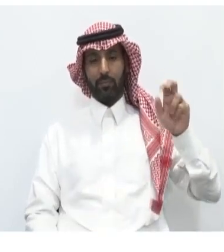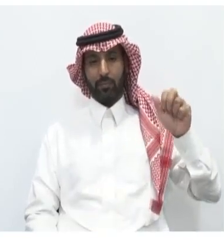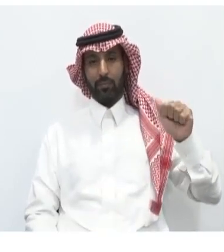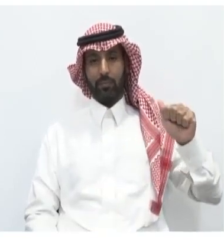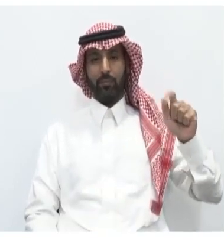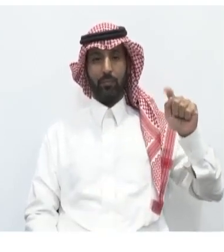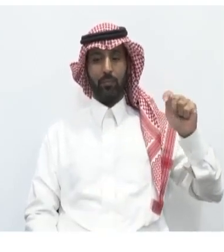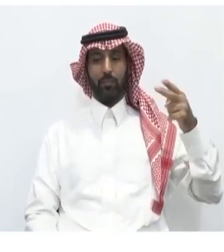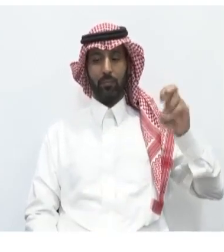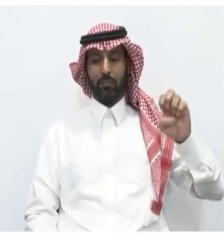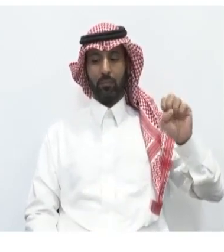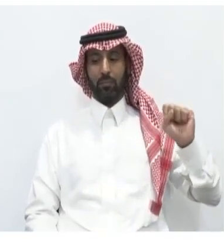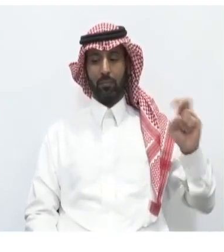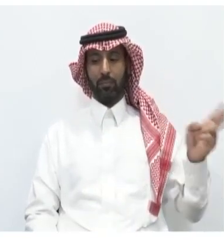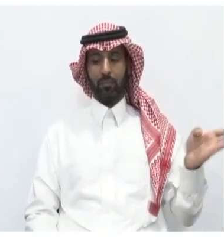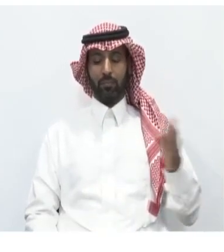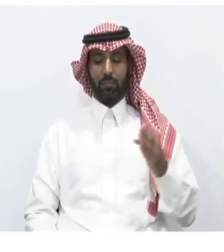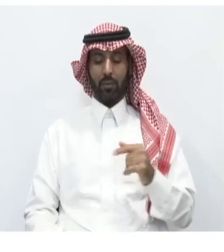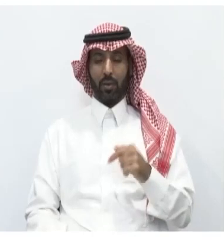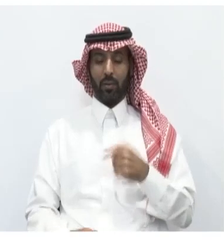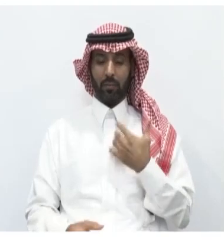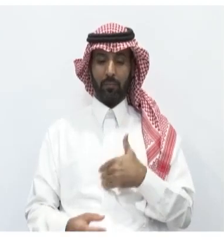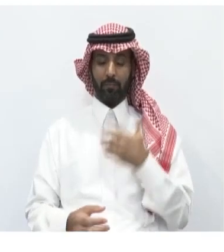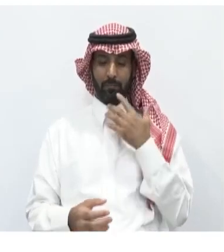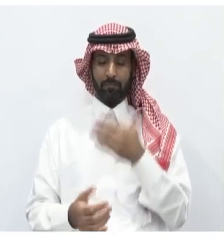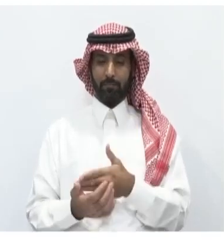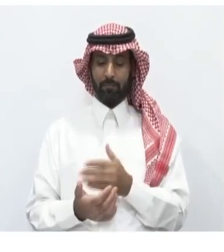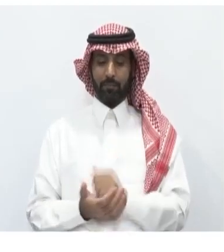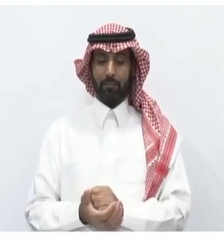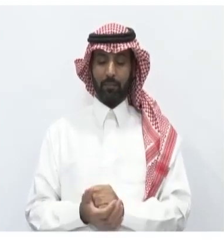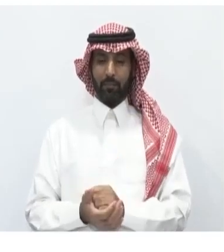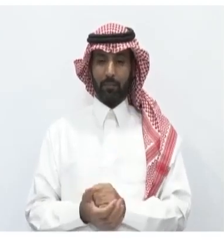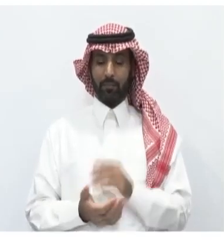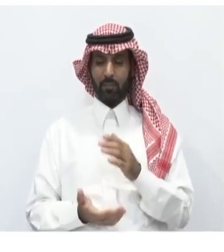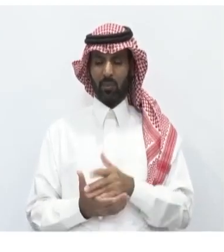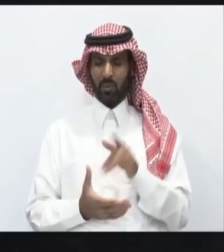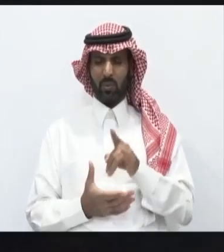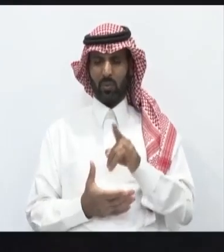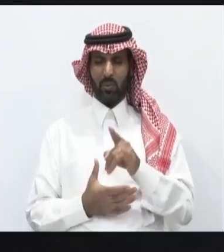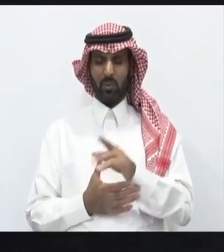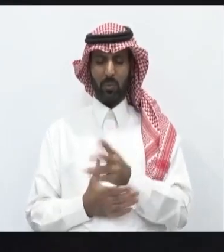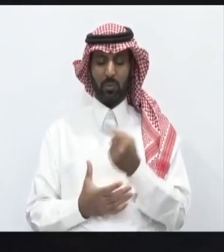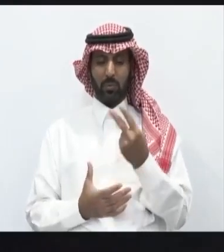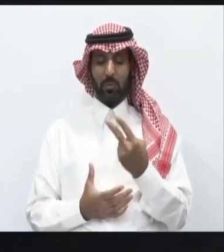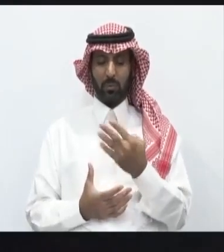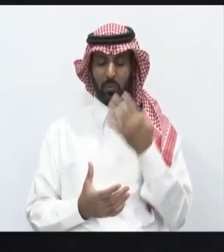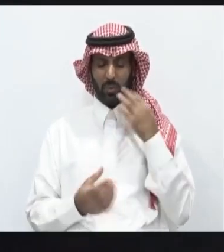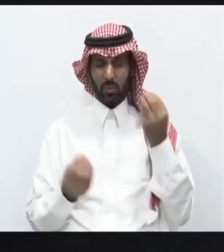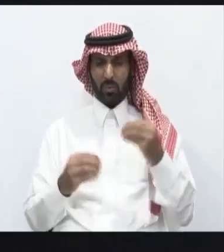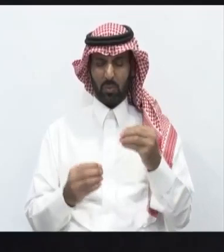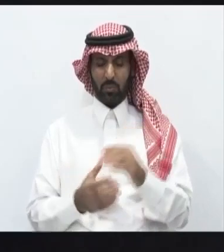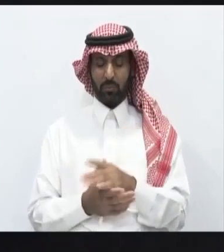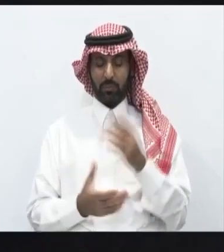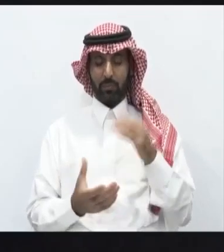The flight was rather bumpy. I feel sick now. If it was barely bumpy, he wouldn't feel sick. Maybe one or two, but it